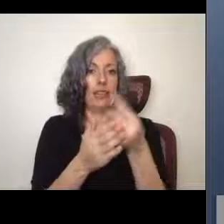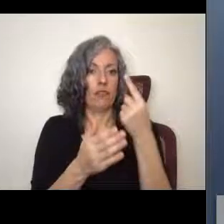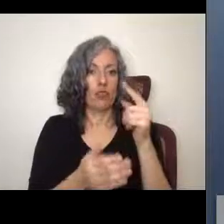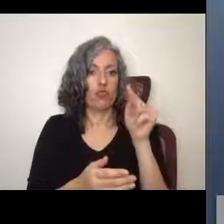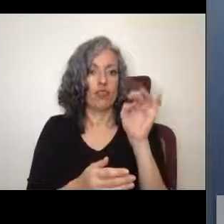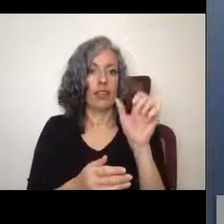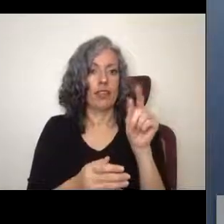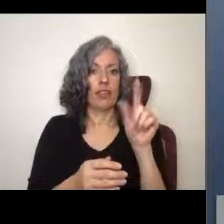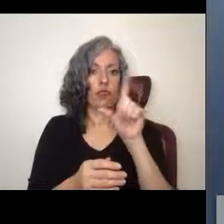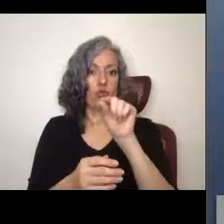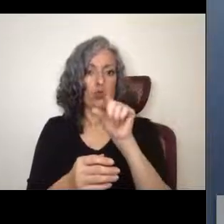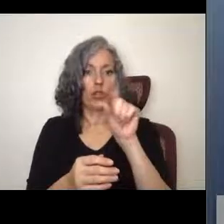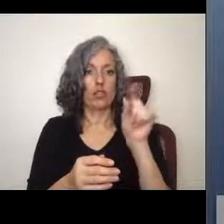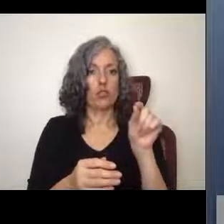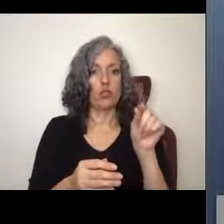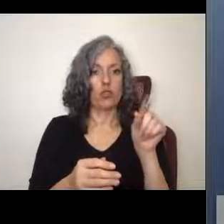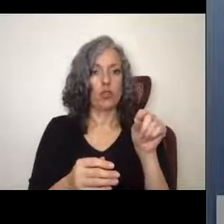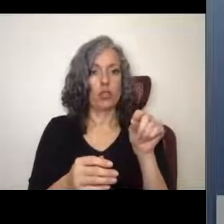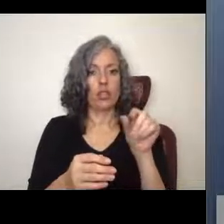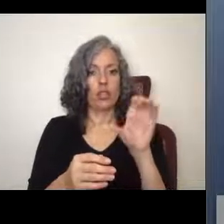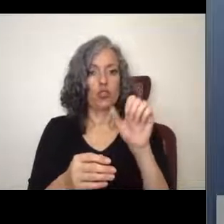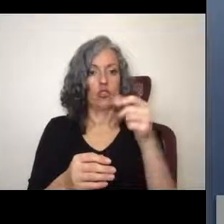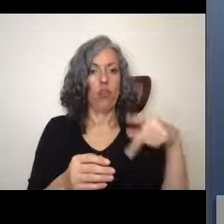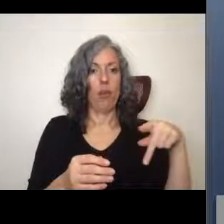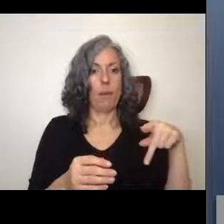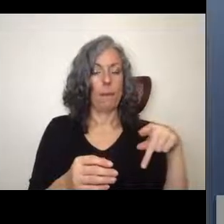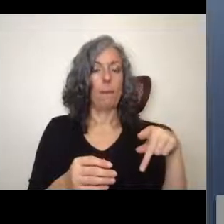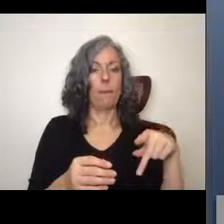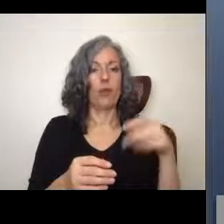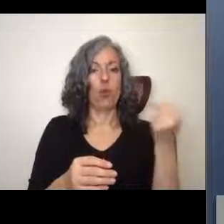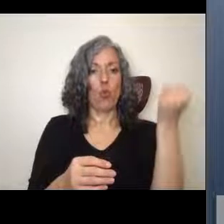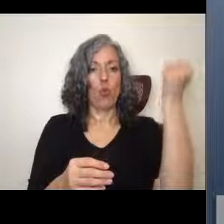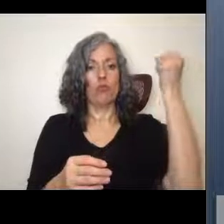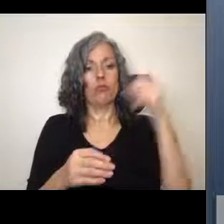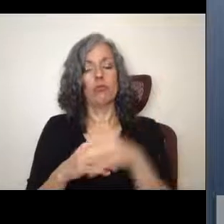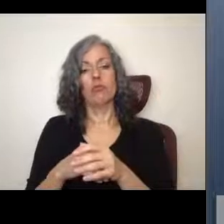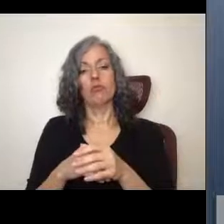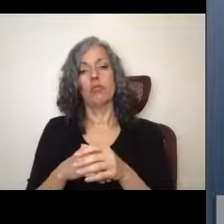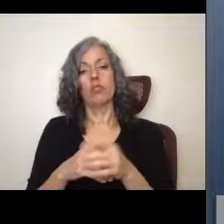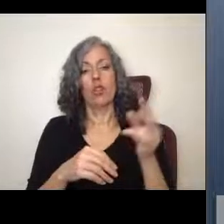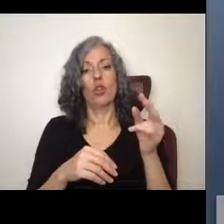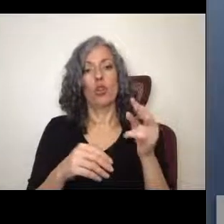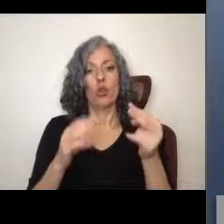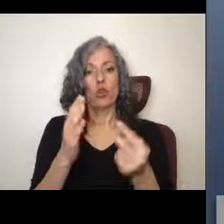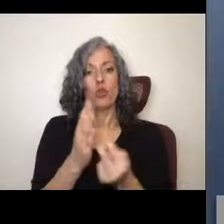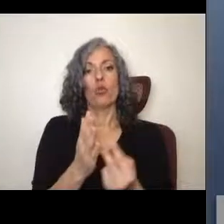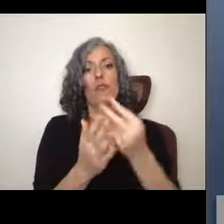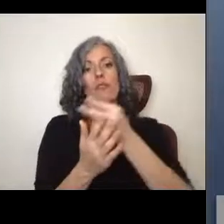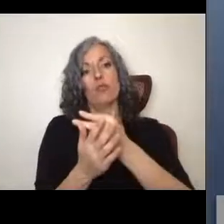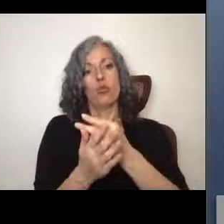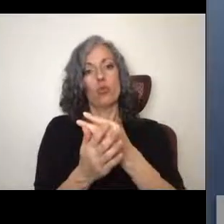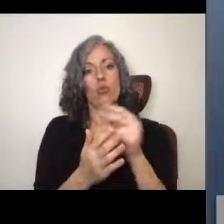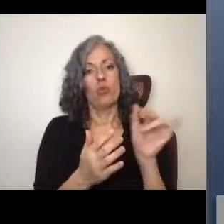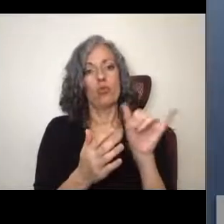2020 SHOP Complete Streets Reservation. Staff has reviewed the project and the request and recommends approval for this item.